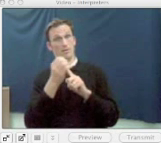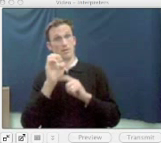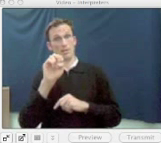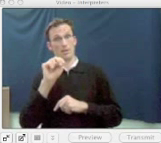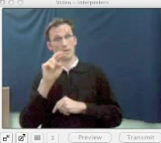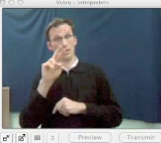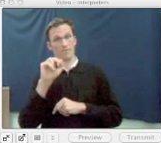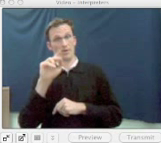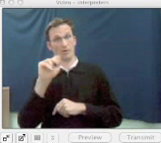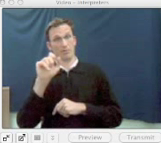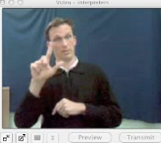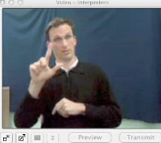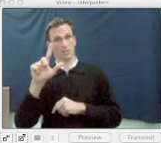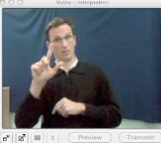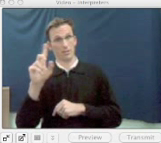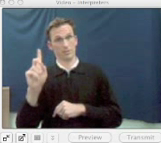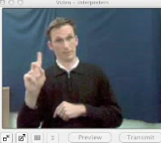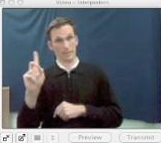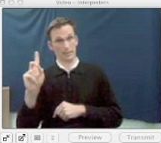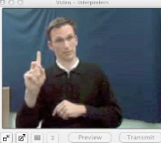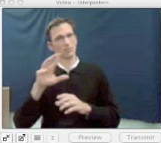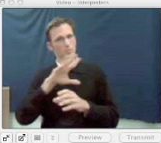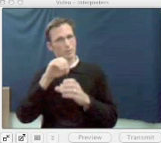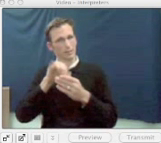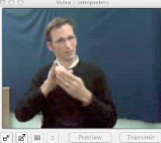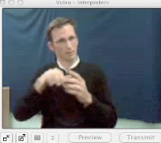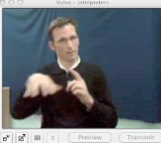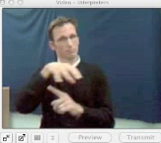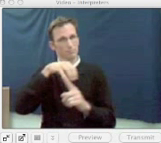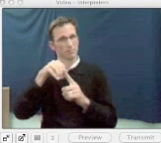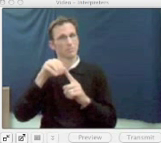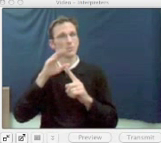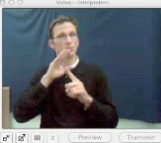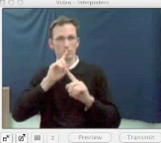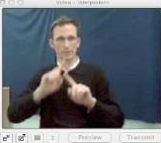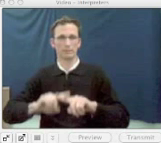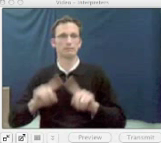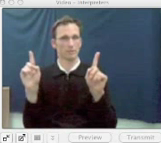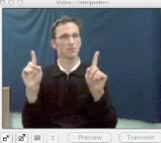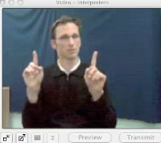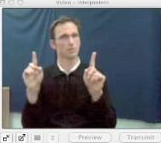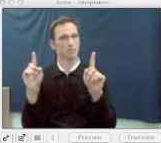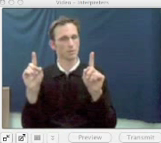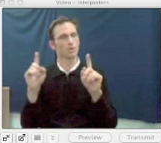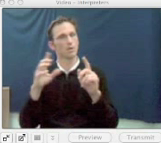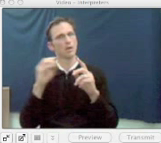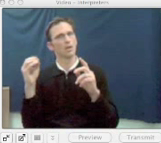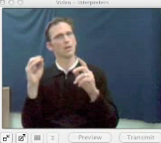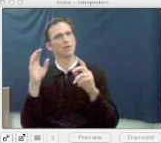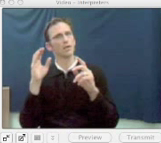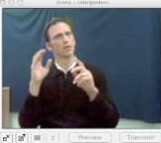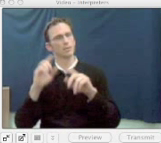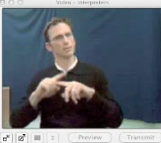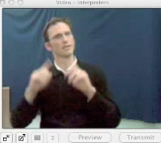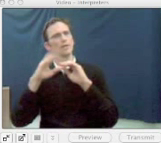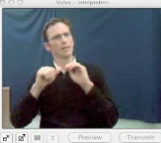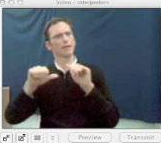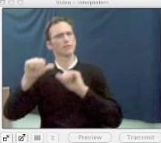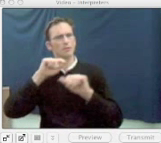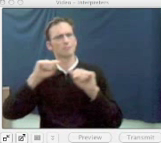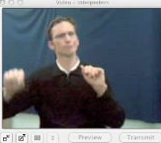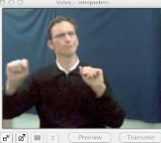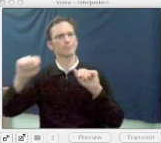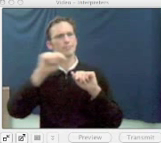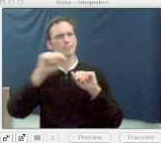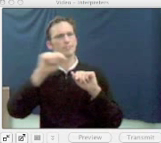be very distinct and will have realities that are very different one from the other. But what is likely to